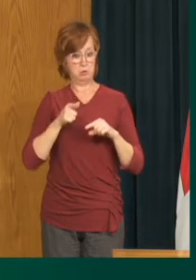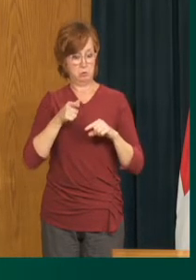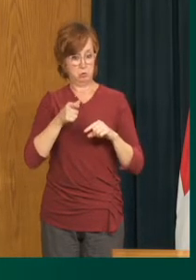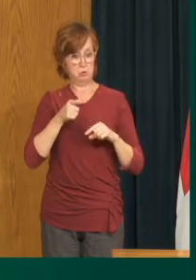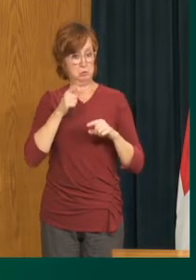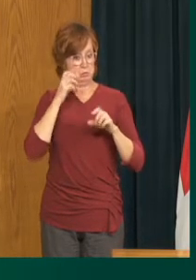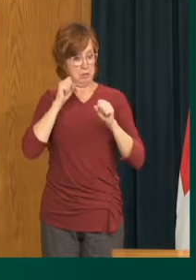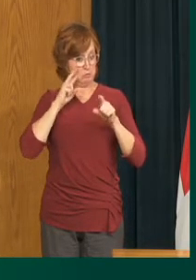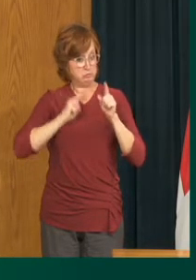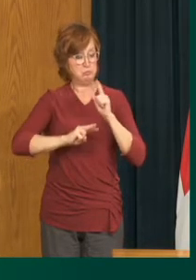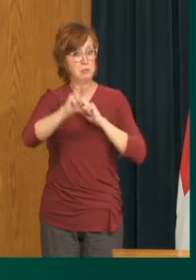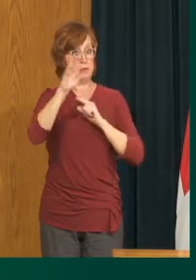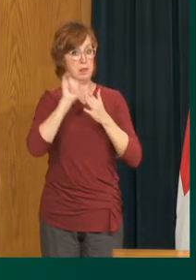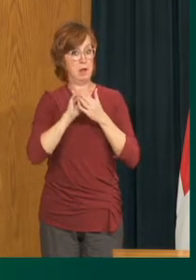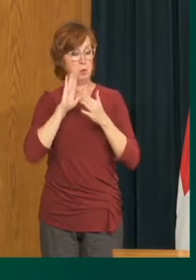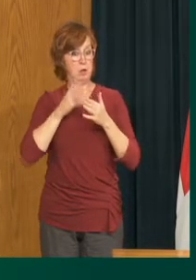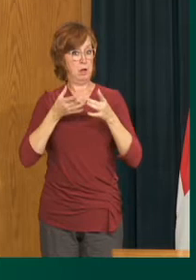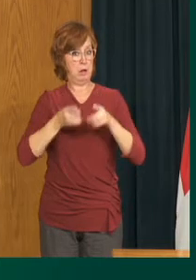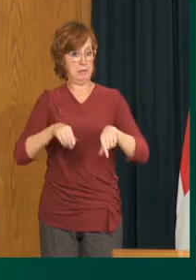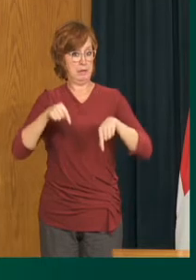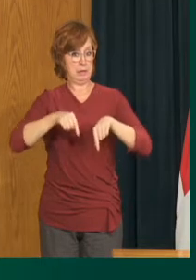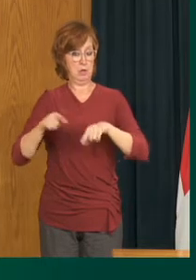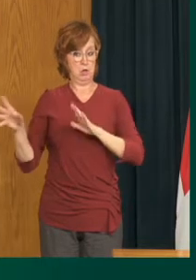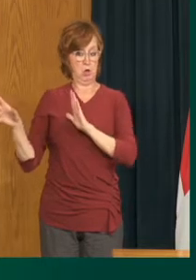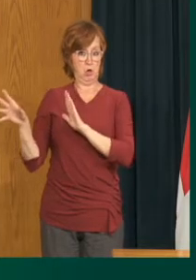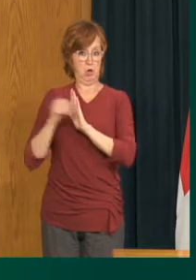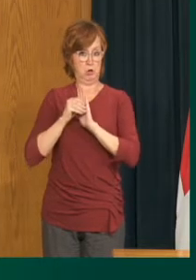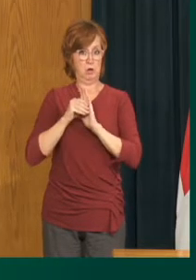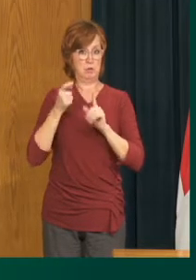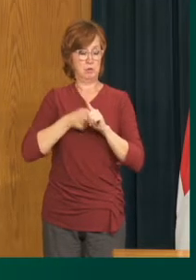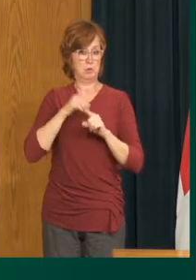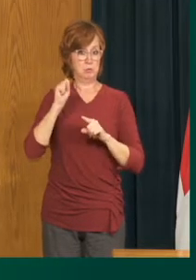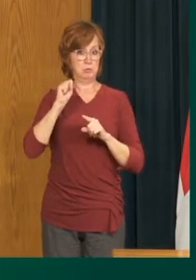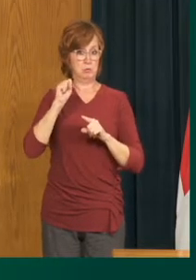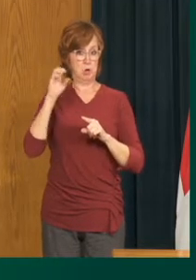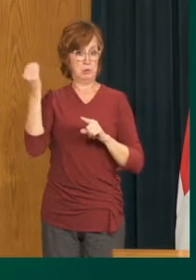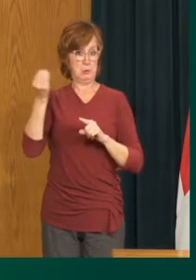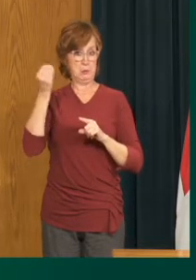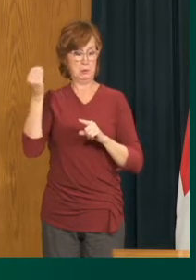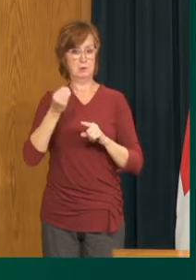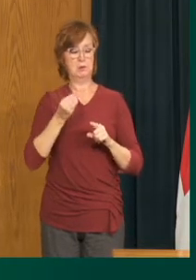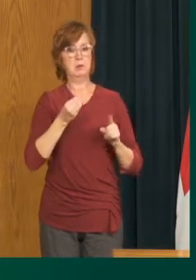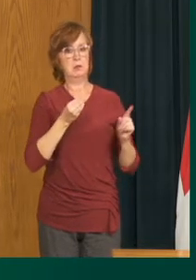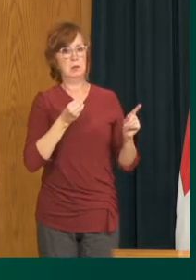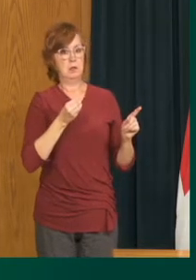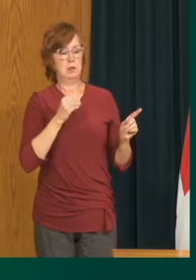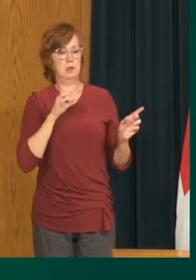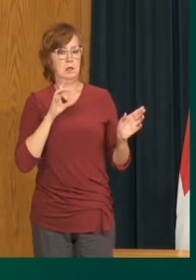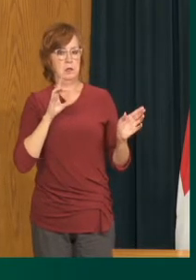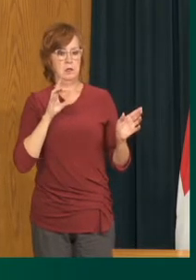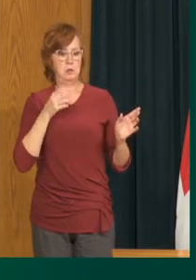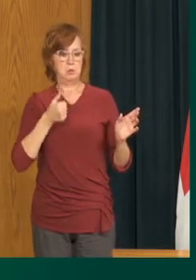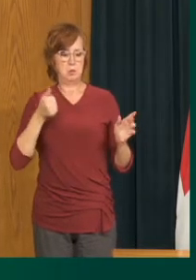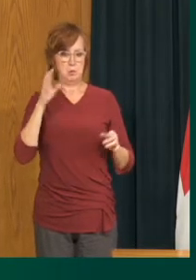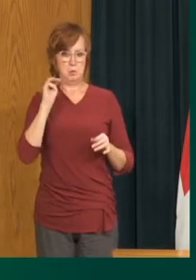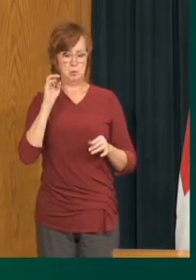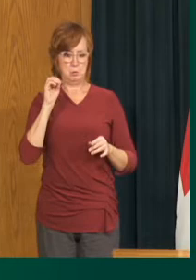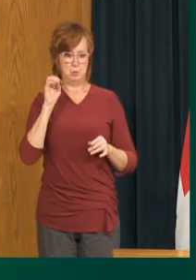that sort of thing? I would say it's not being considered at this point in time. As Dr. Shahab just